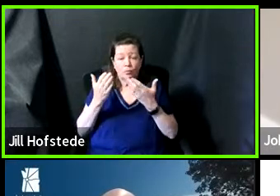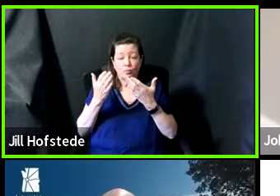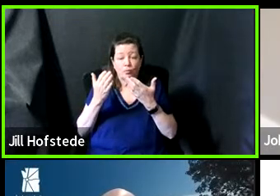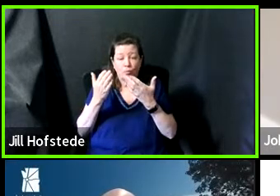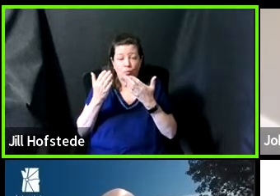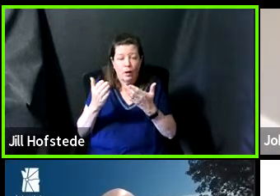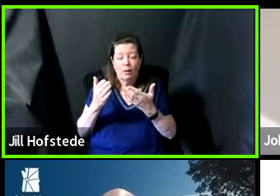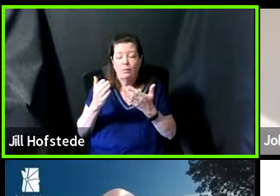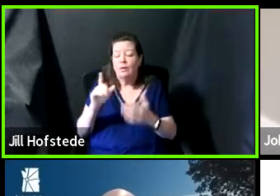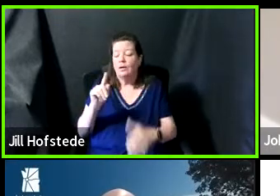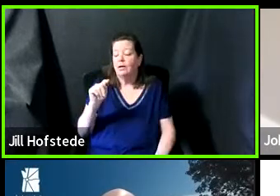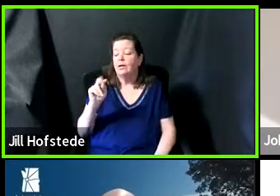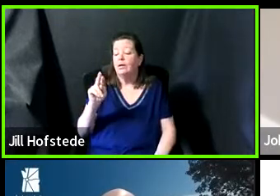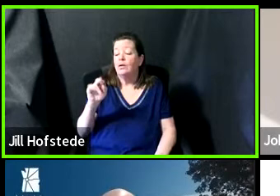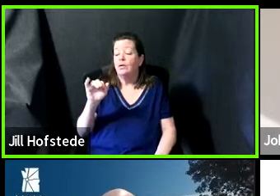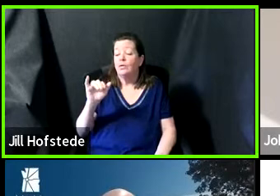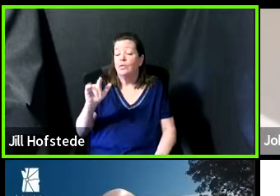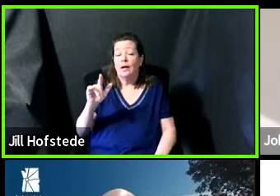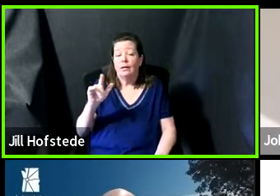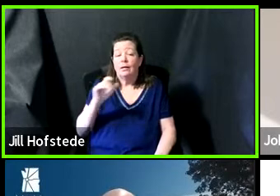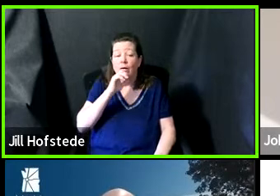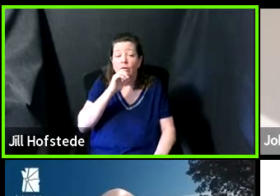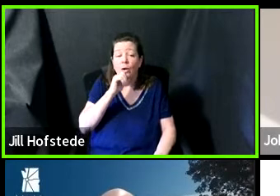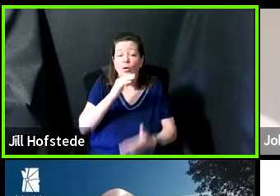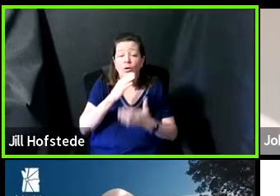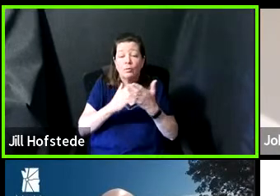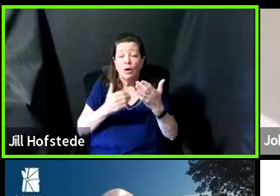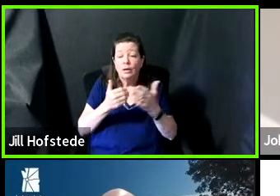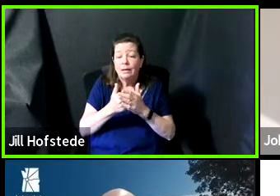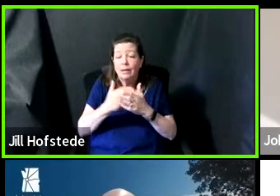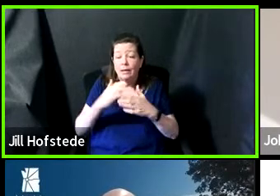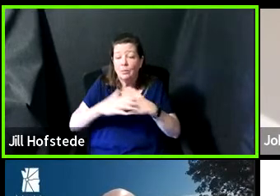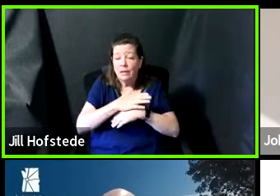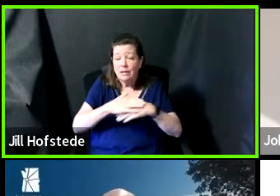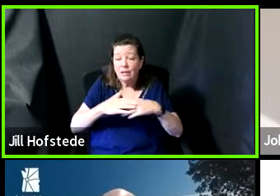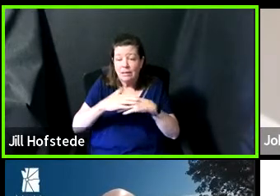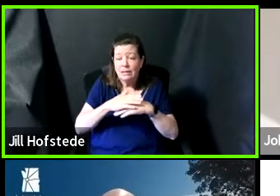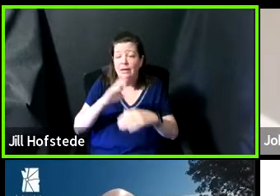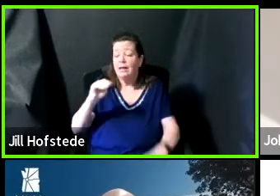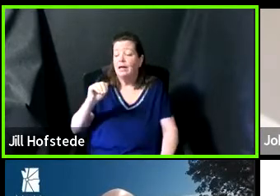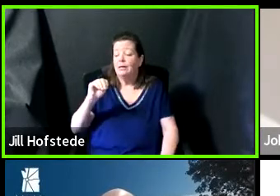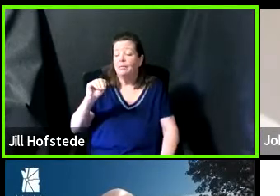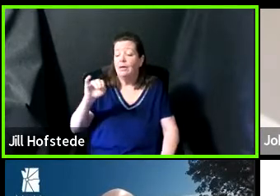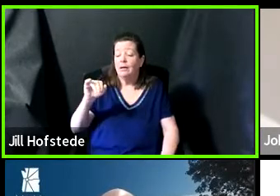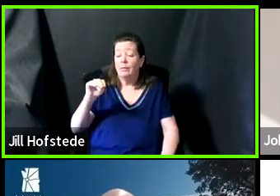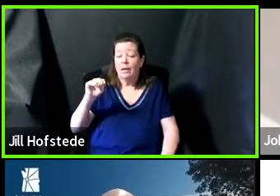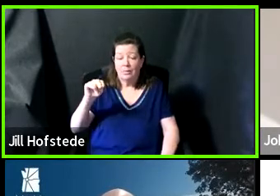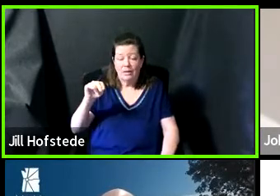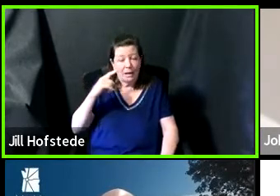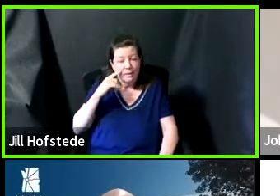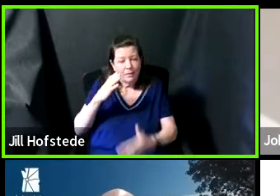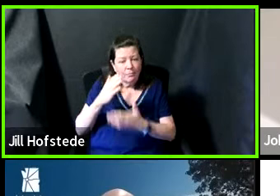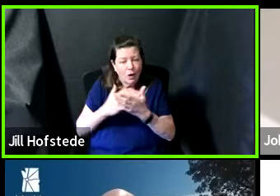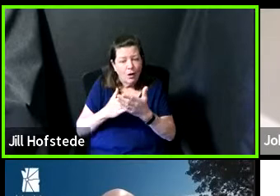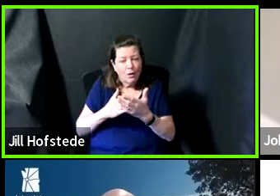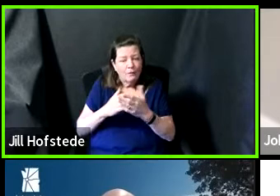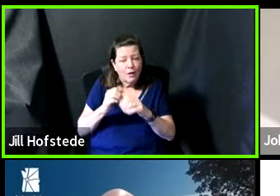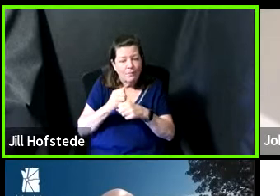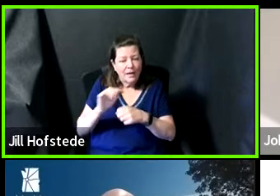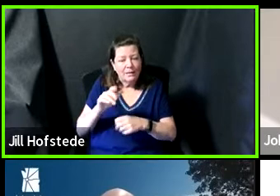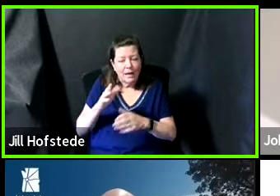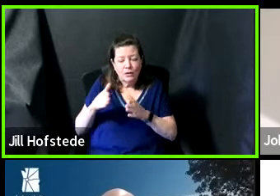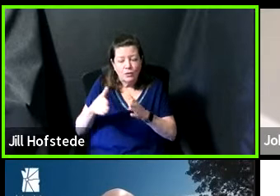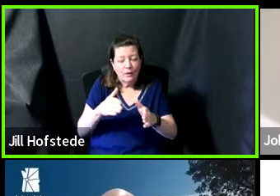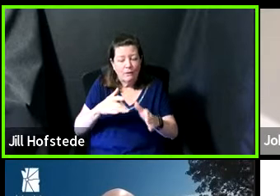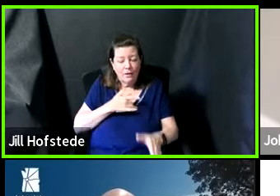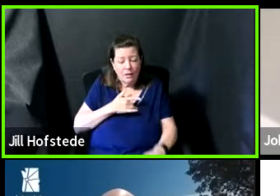trail on the older part of the waterfront by Beaches and McMinimans, and I totally agree. And I think part of what makes that trail feel really nice is